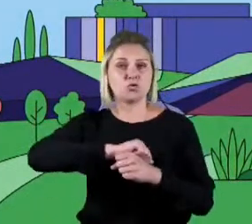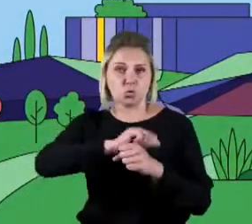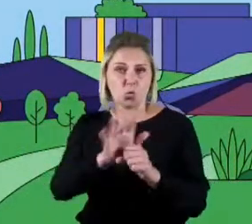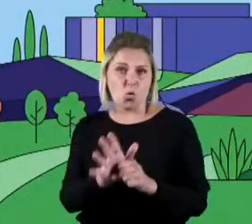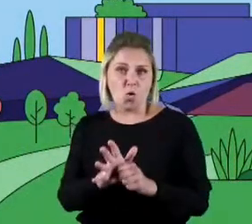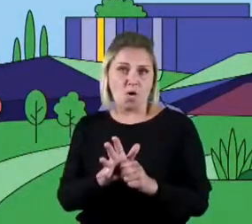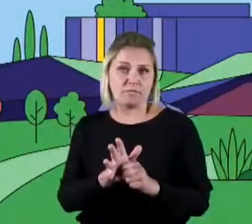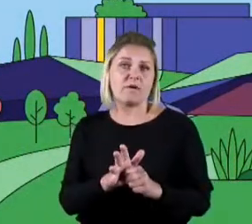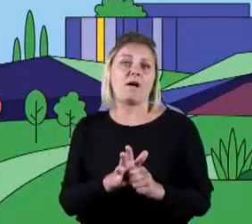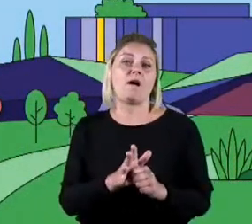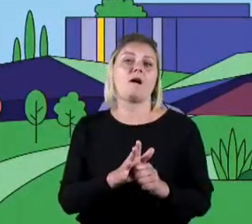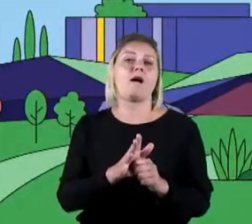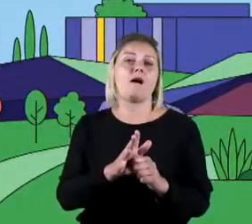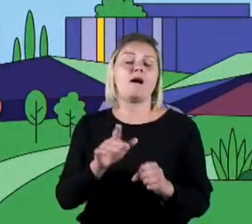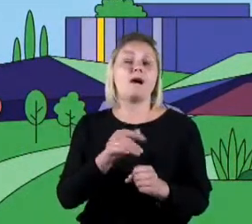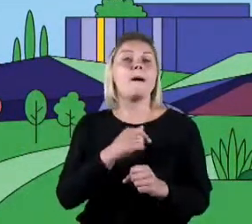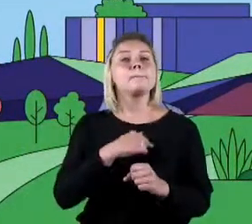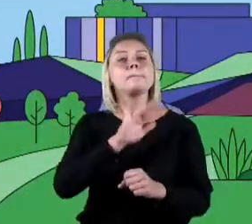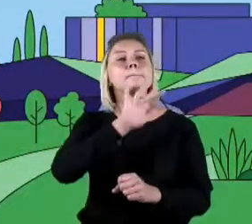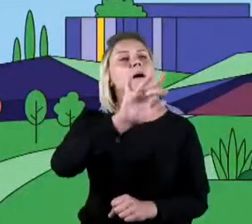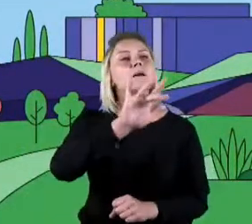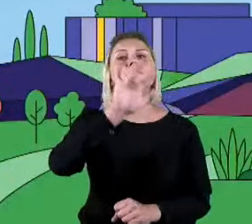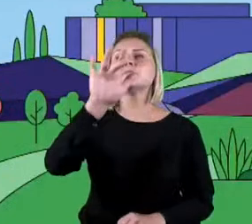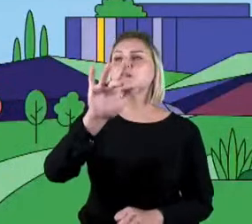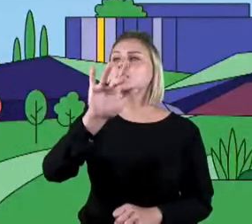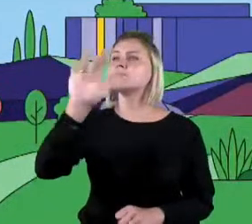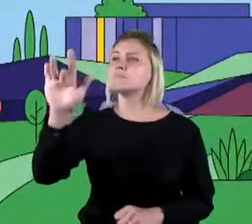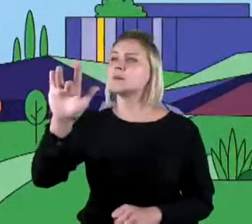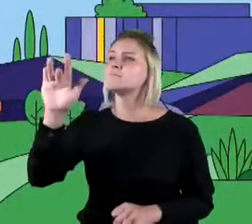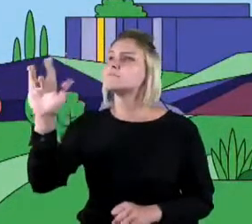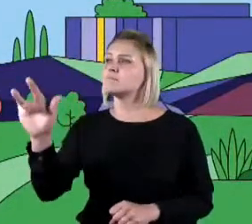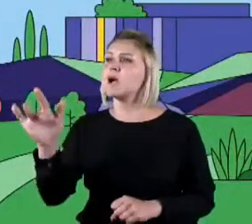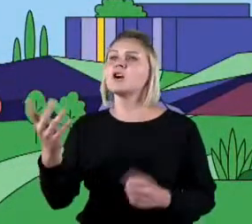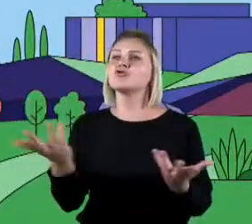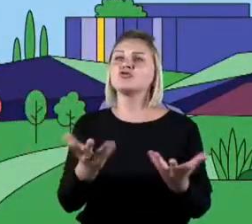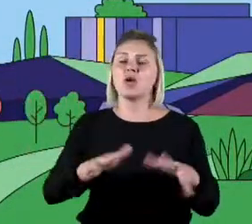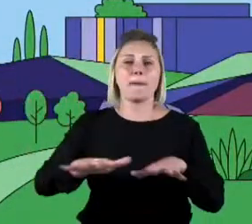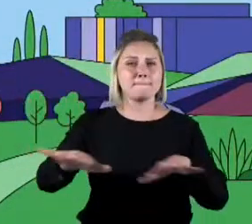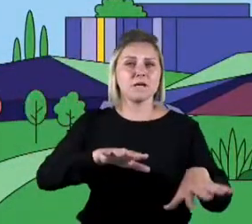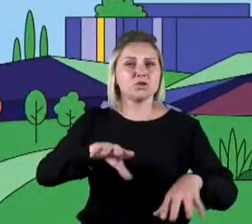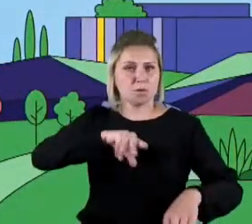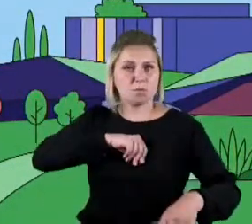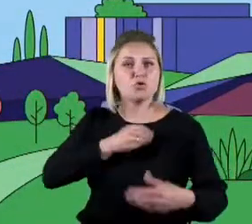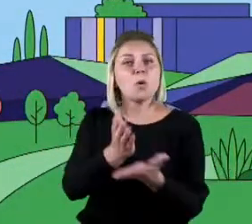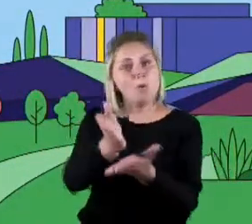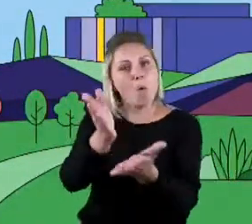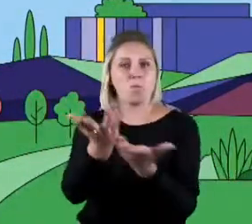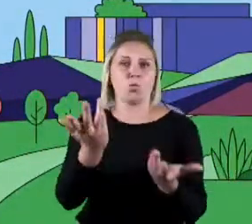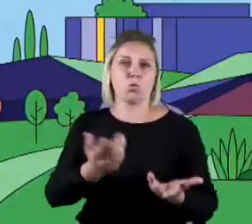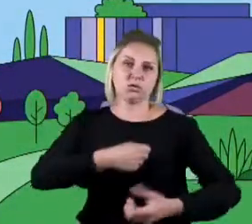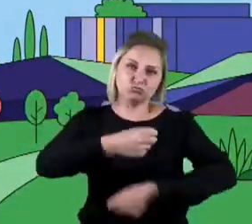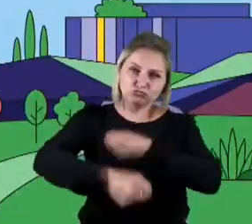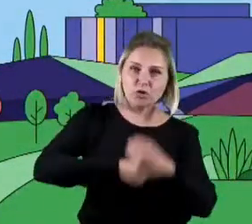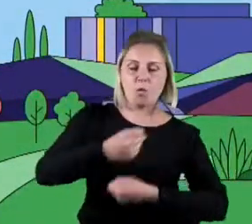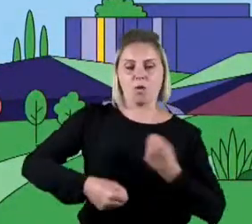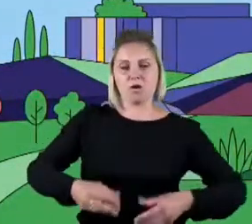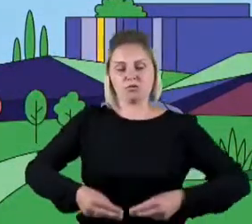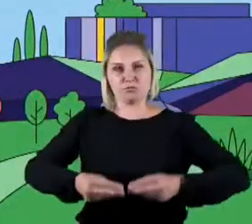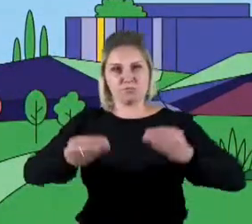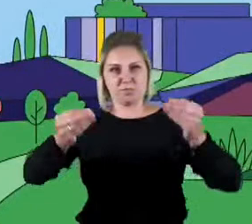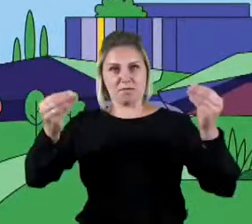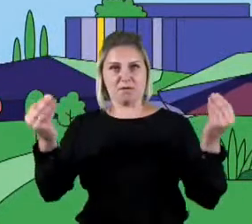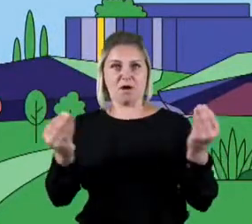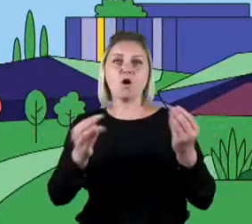those places that we can enhance them by placemaking activities, by placemaking initiatives, so